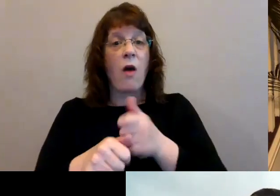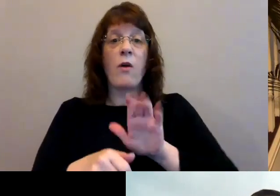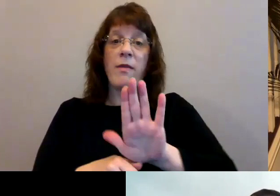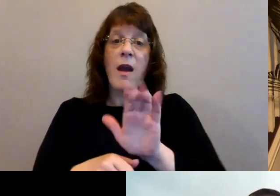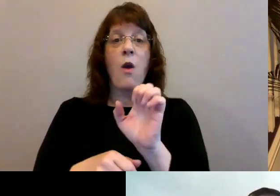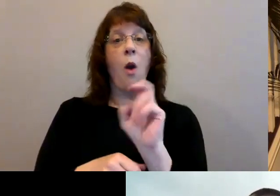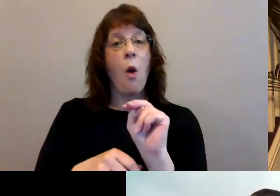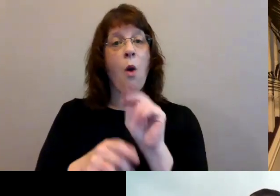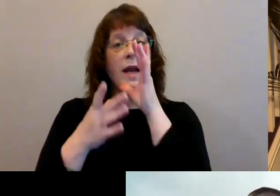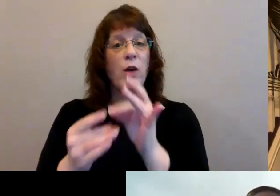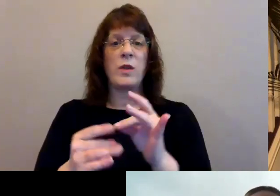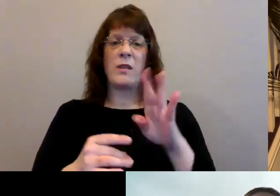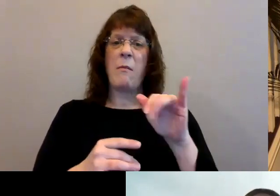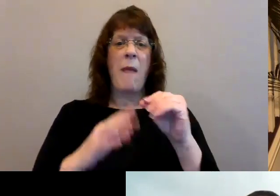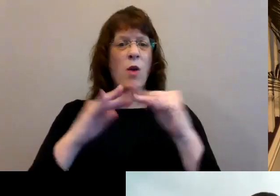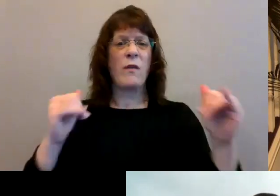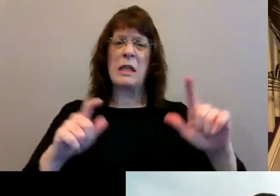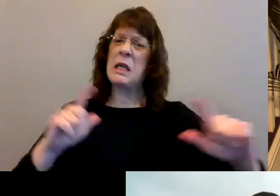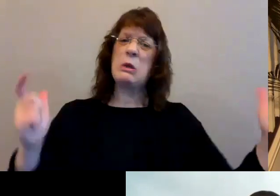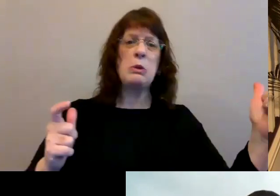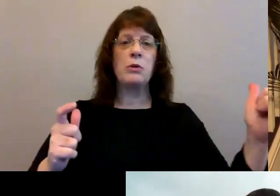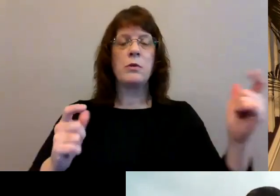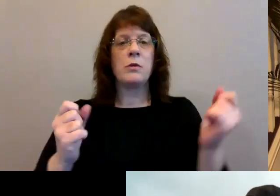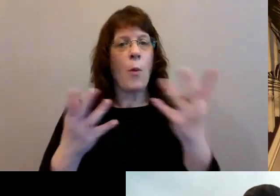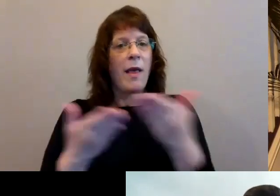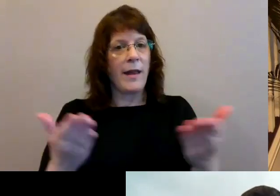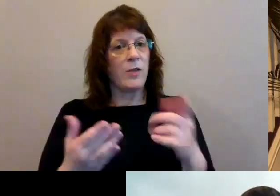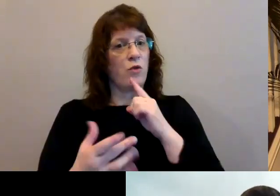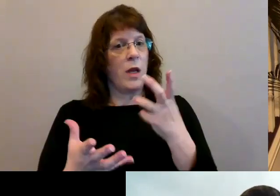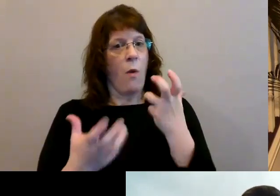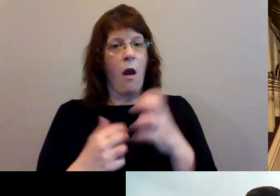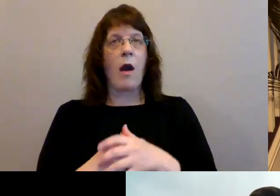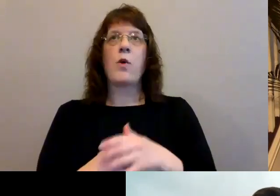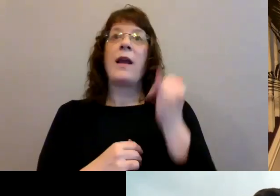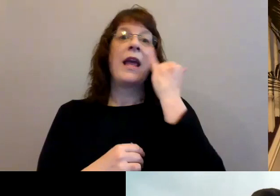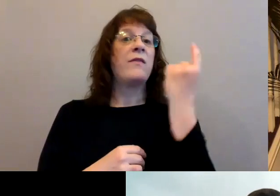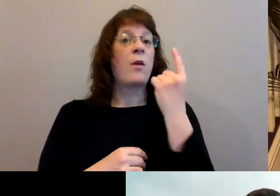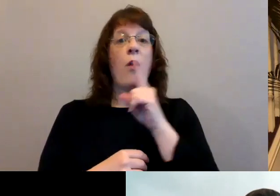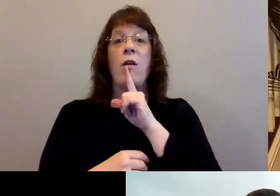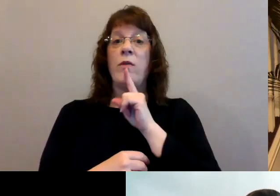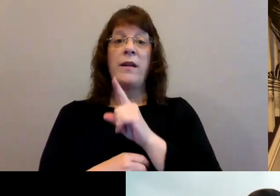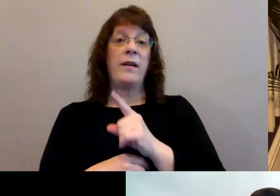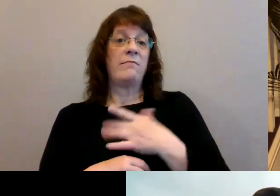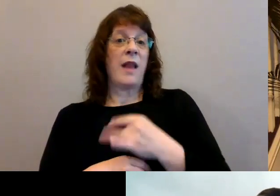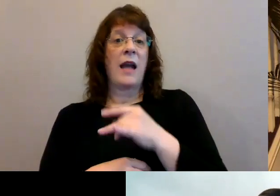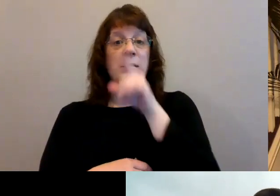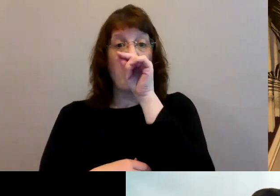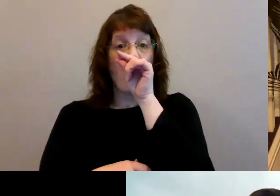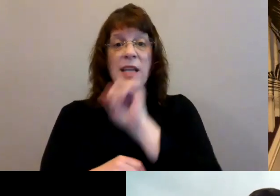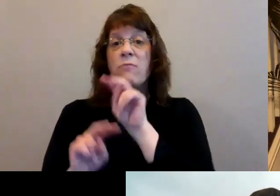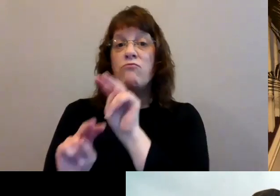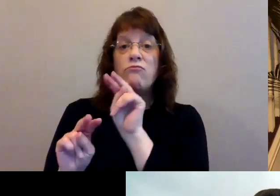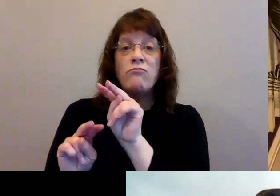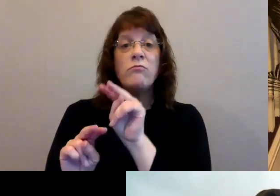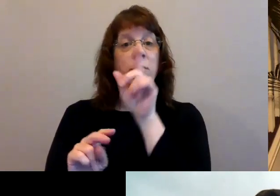there's so many things that you could do. So if someone really likes birds, for example, they could just monitor birds and get